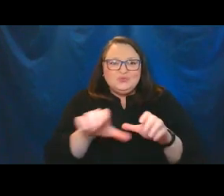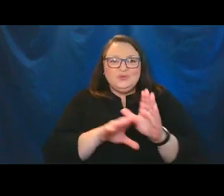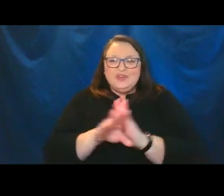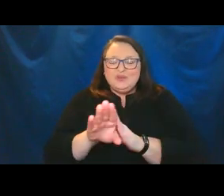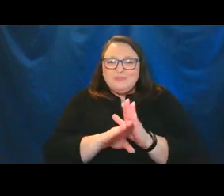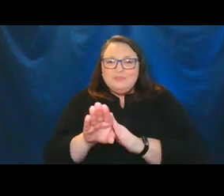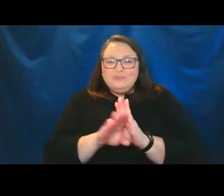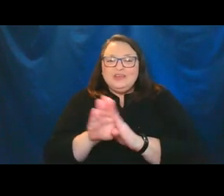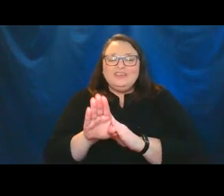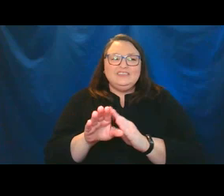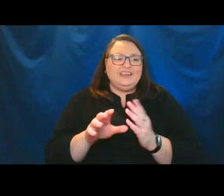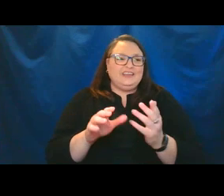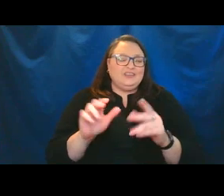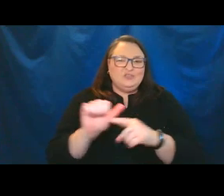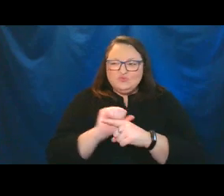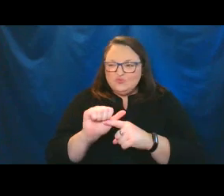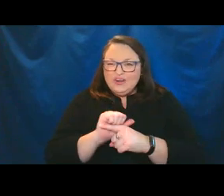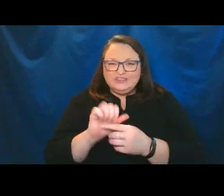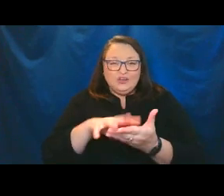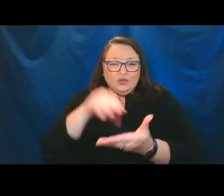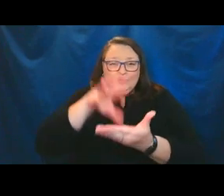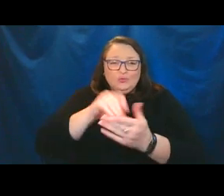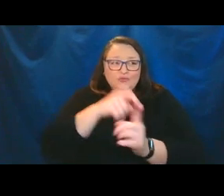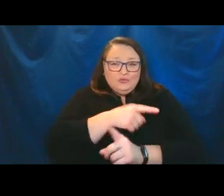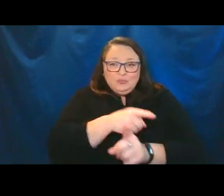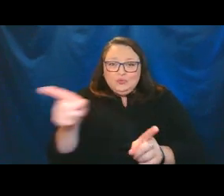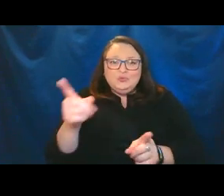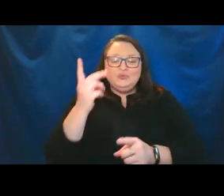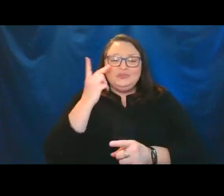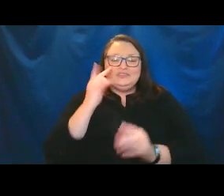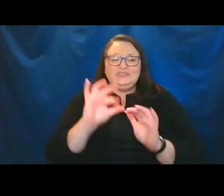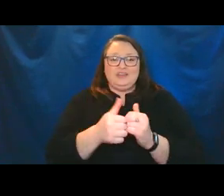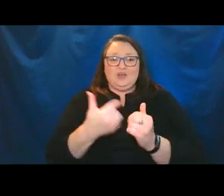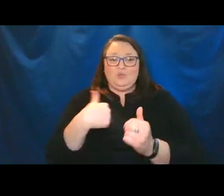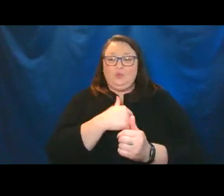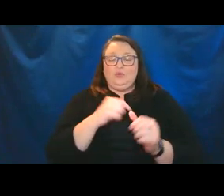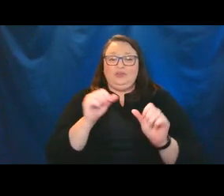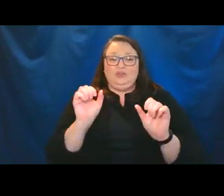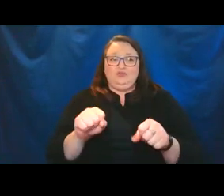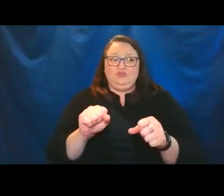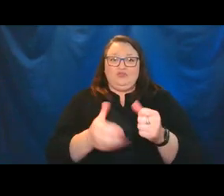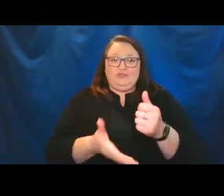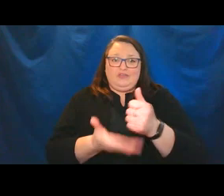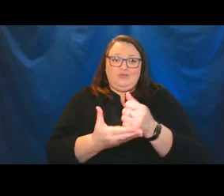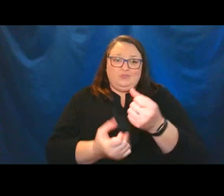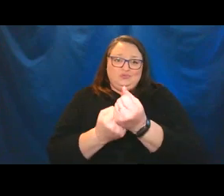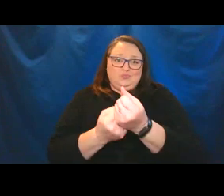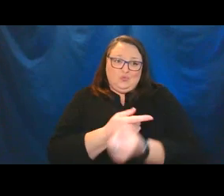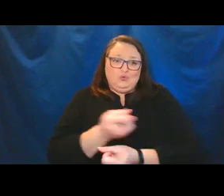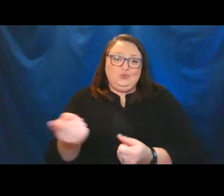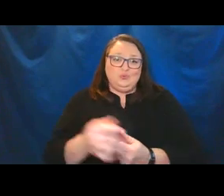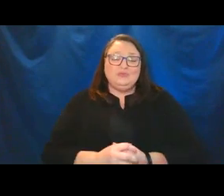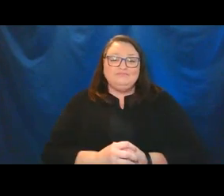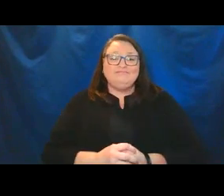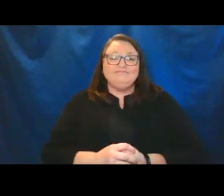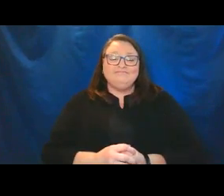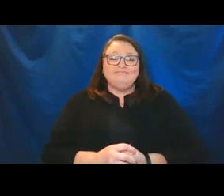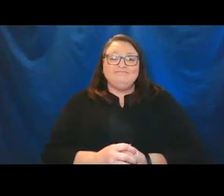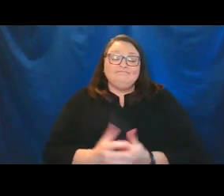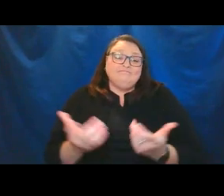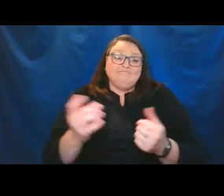the trainings and just learning from y'all and seeing how we would potentially be able to help support you. And everything.